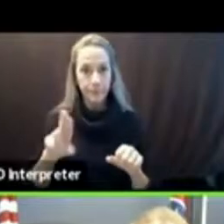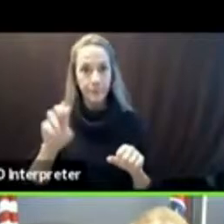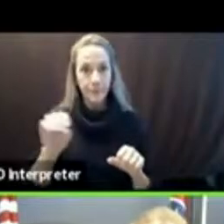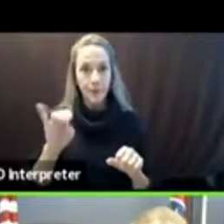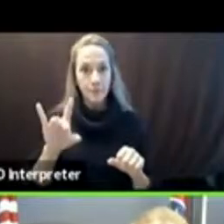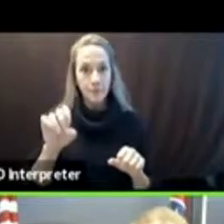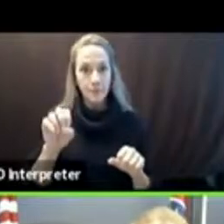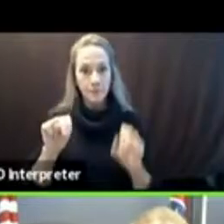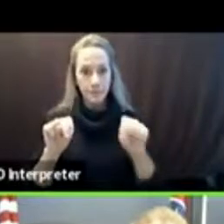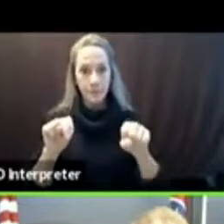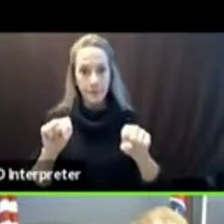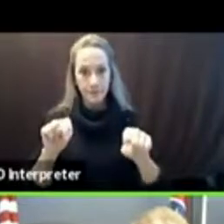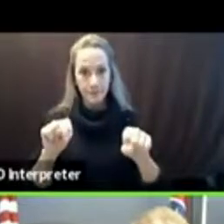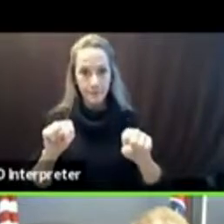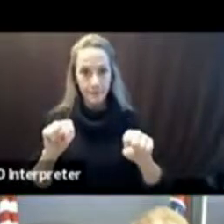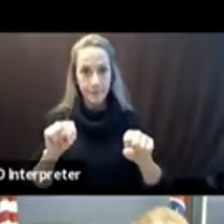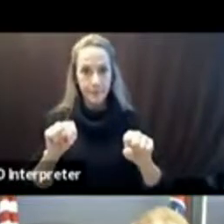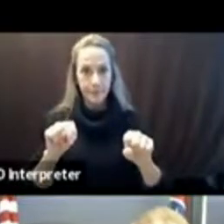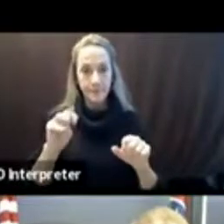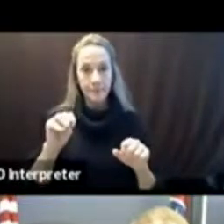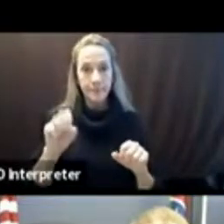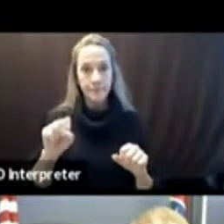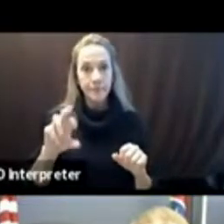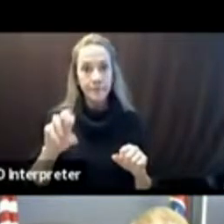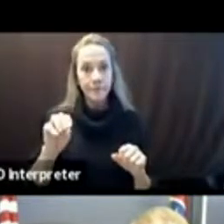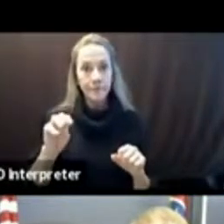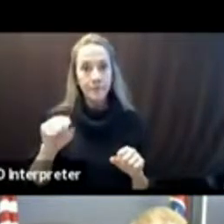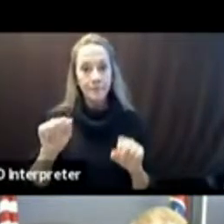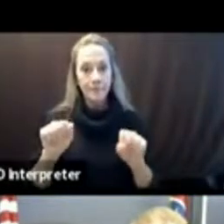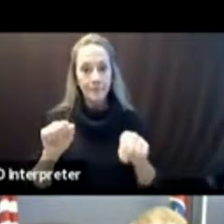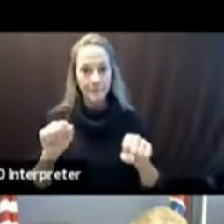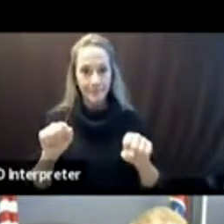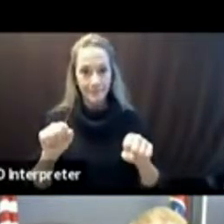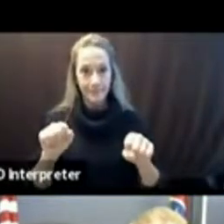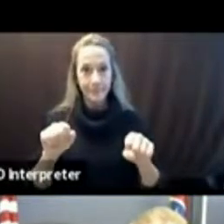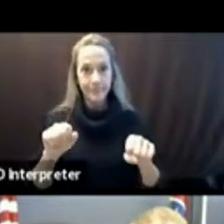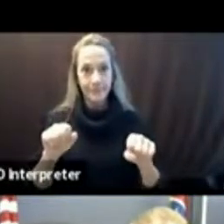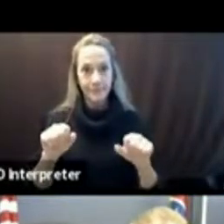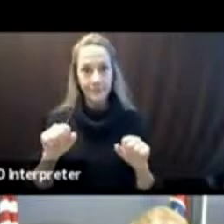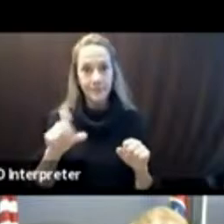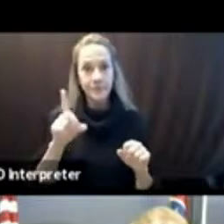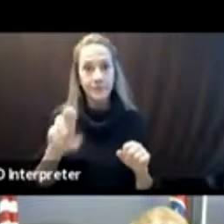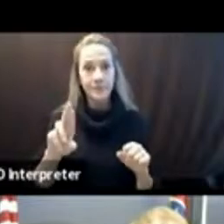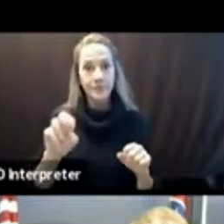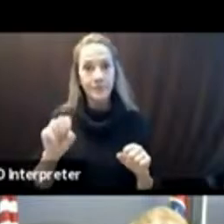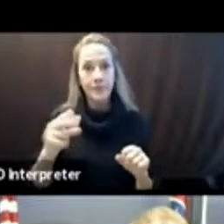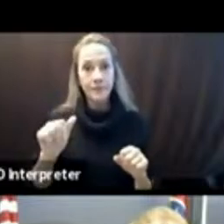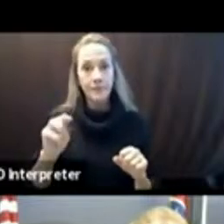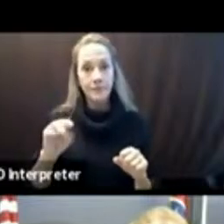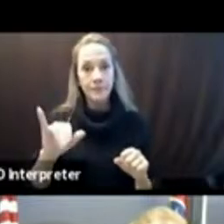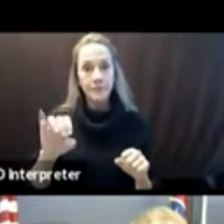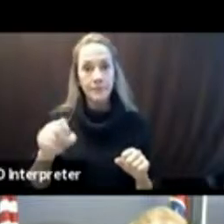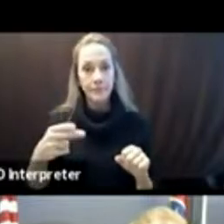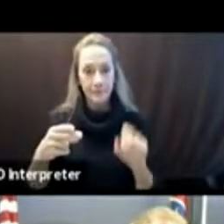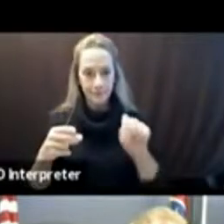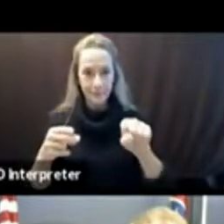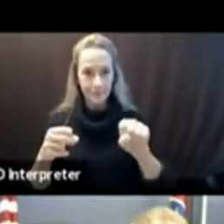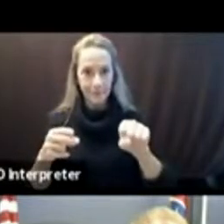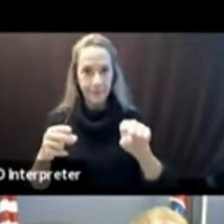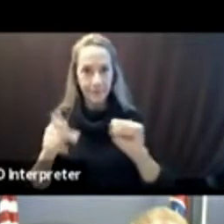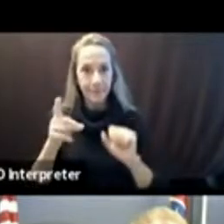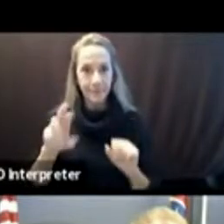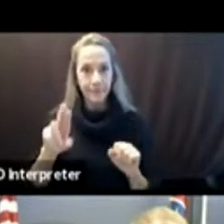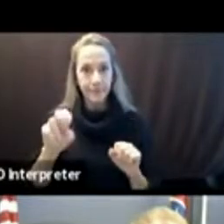O'Brien, Yes. Ms. Roma, Yes. Dr. Shamia, Yes.